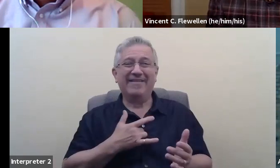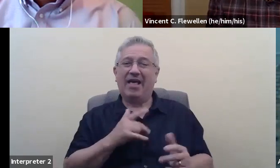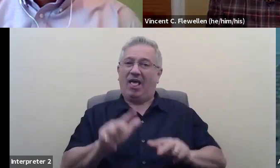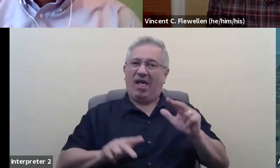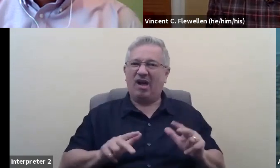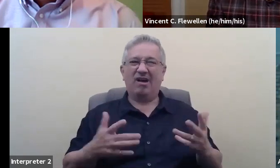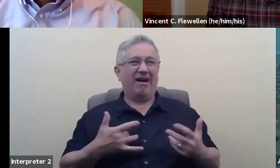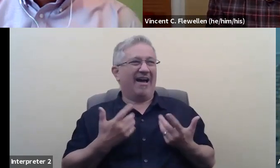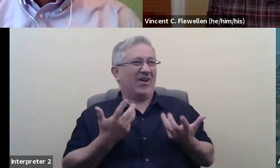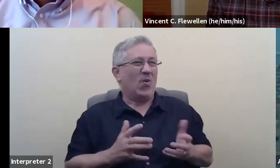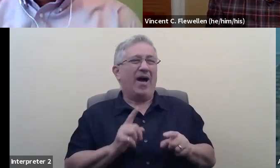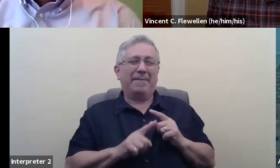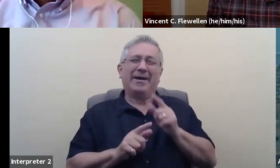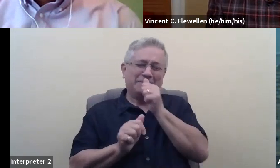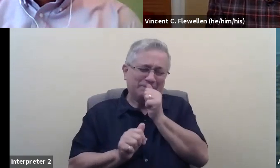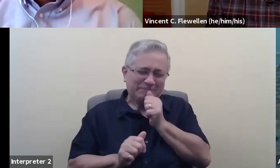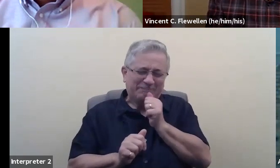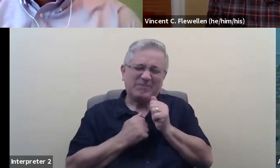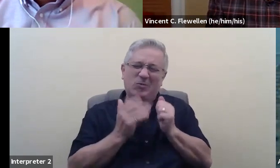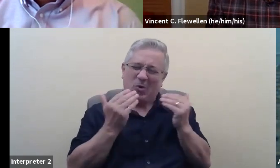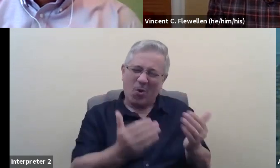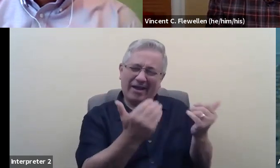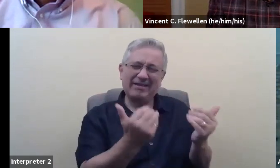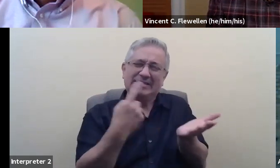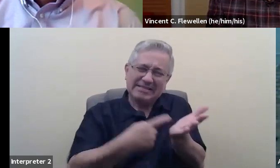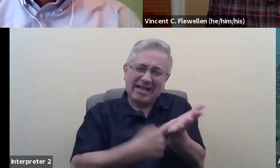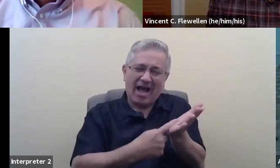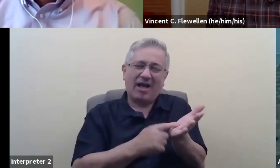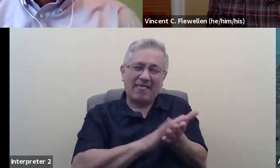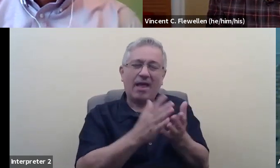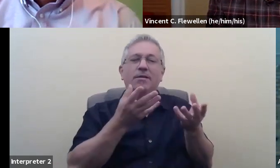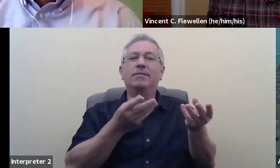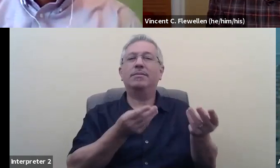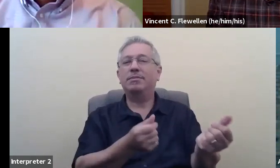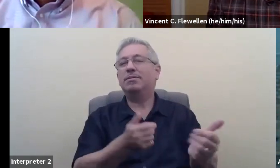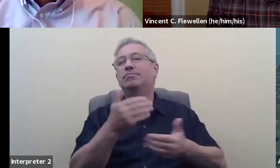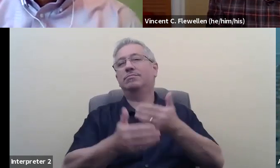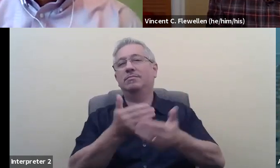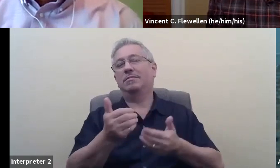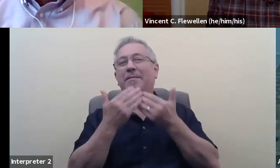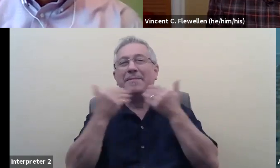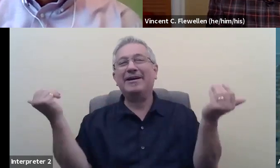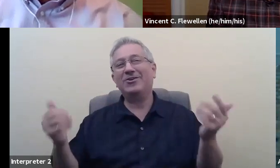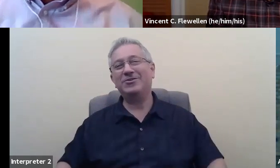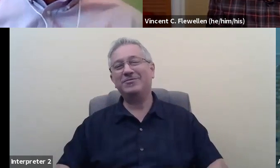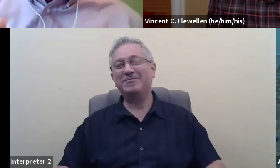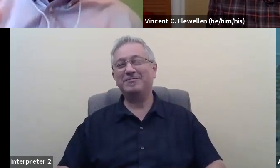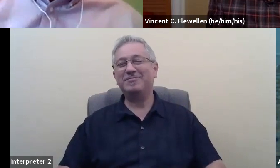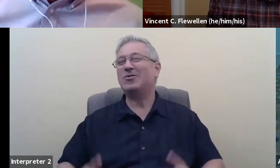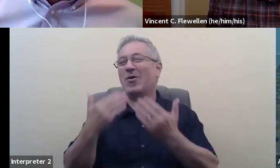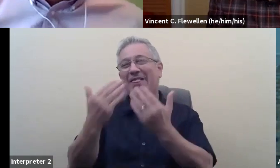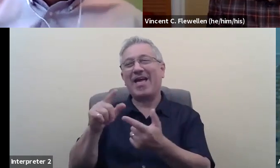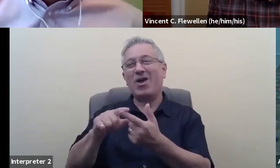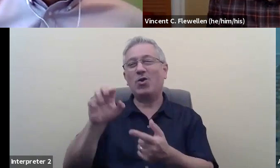conversation, listen and be prepared to take action. Thank you, Rodney, for letting me jump in there. Sure. And